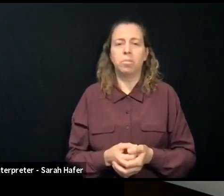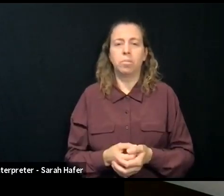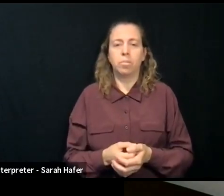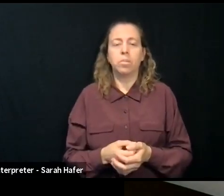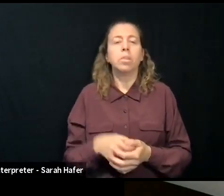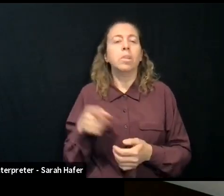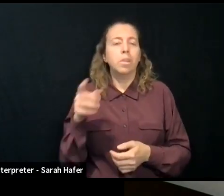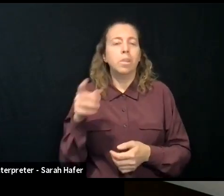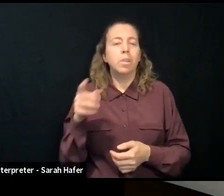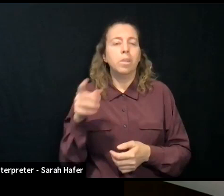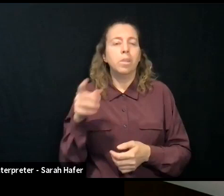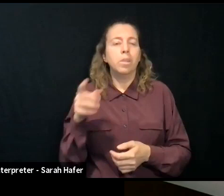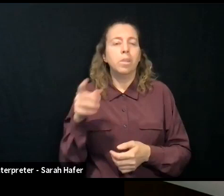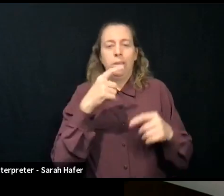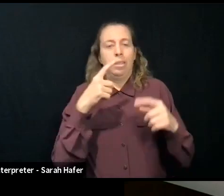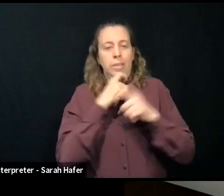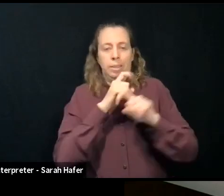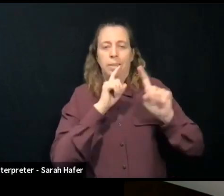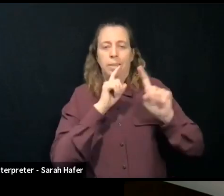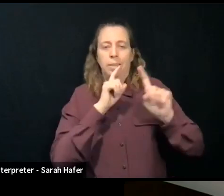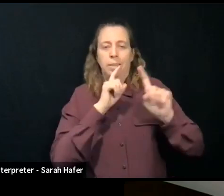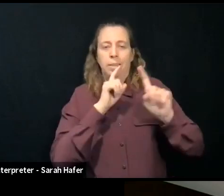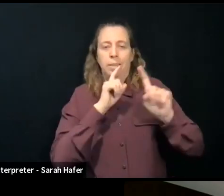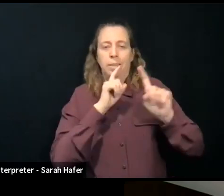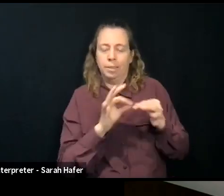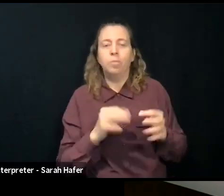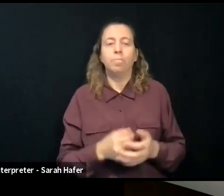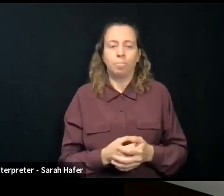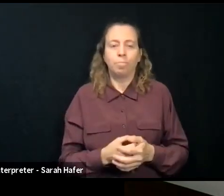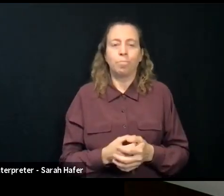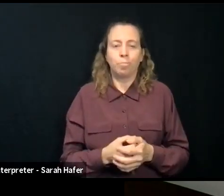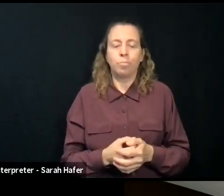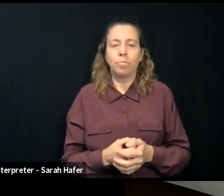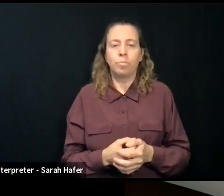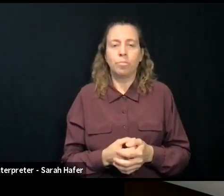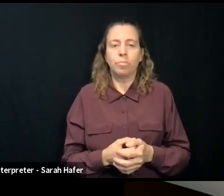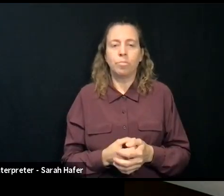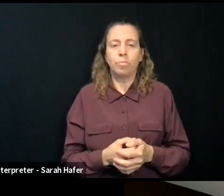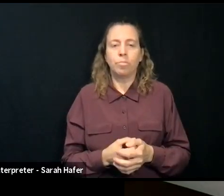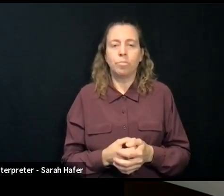think the simplest way to explain it is that